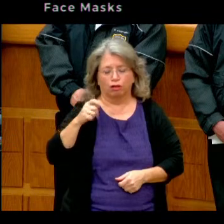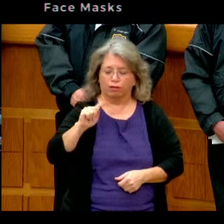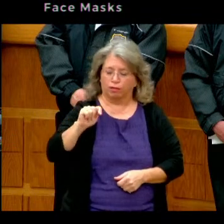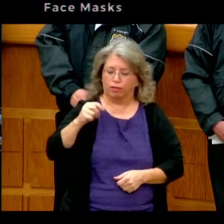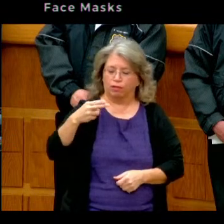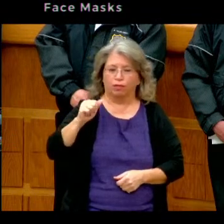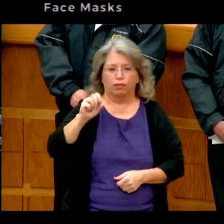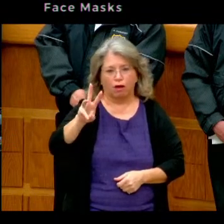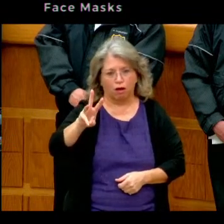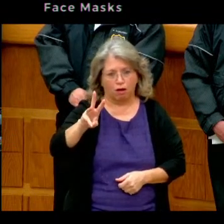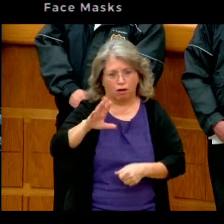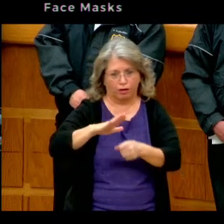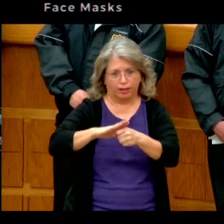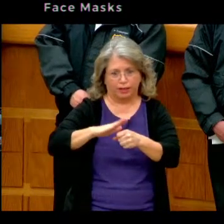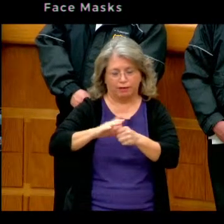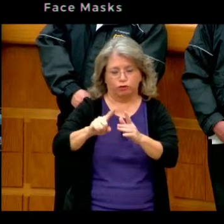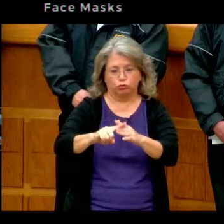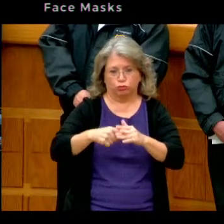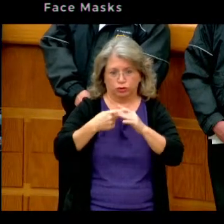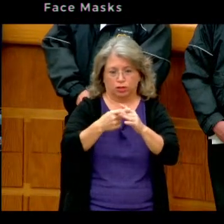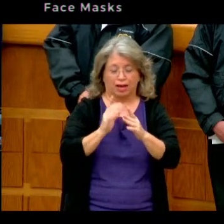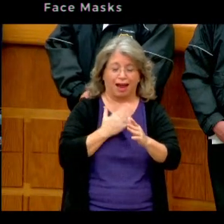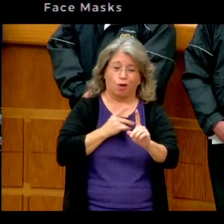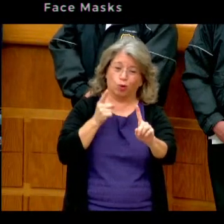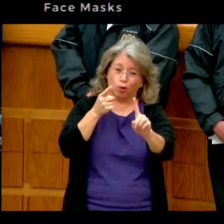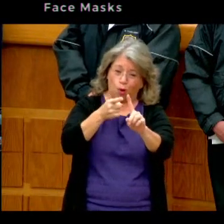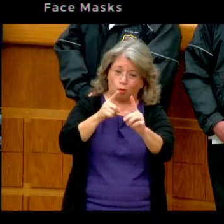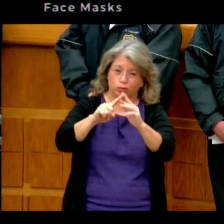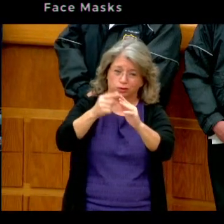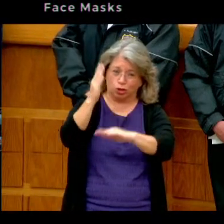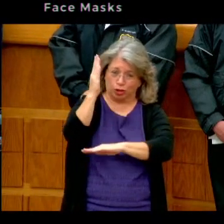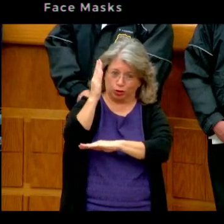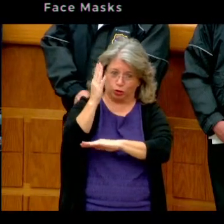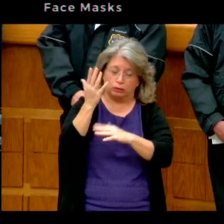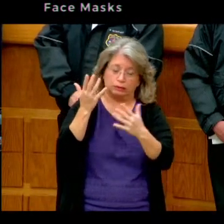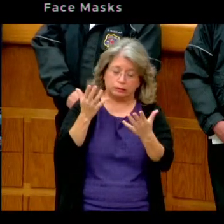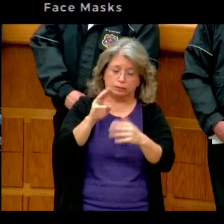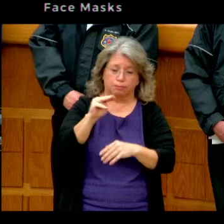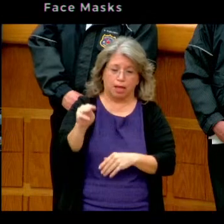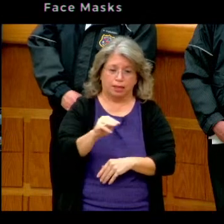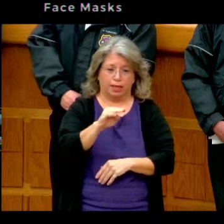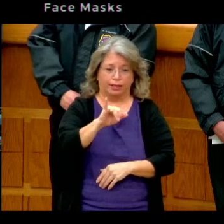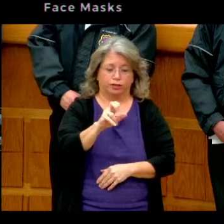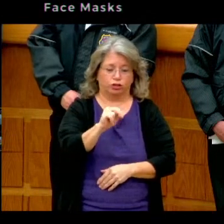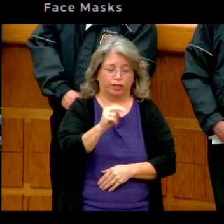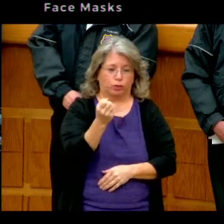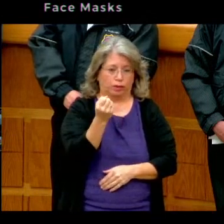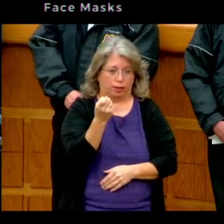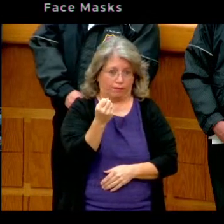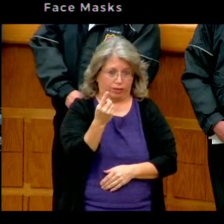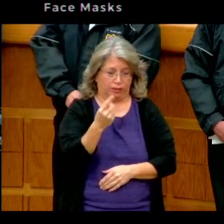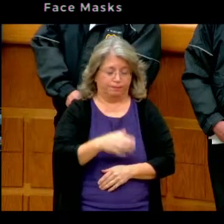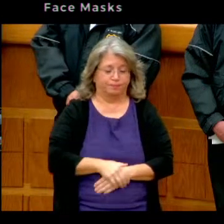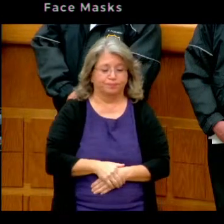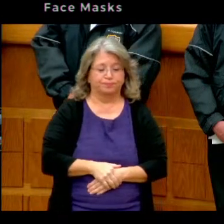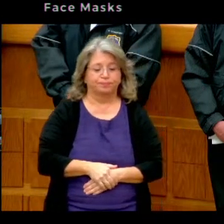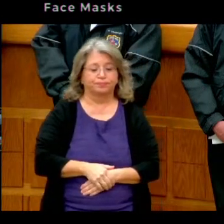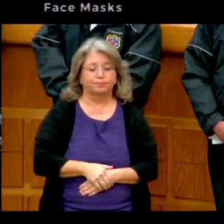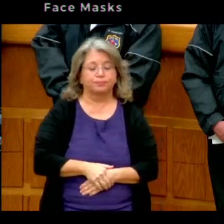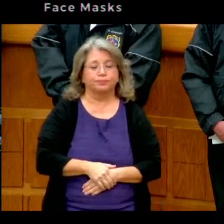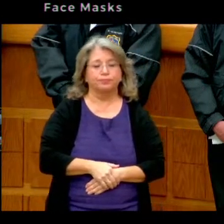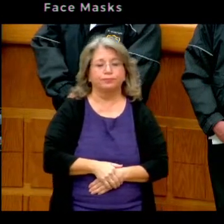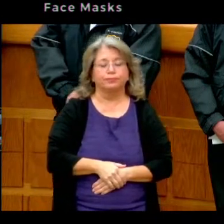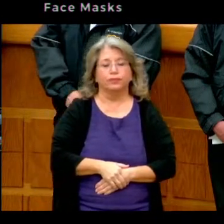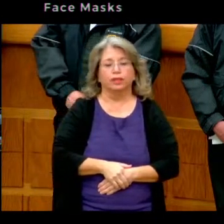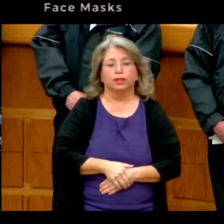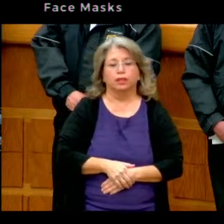started. But our goal right now is to get started at noontime, and that is Monday, January the 11th. So there